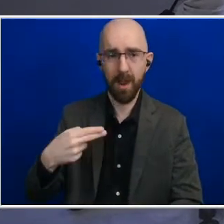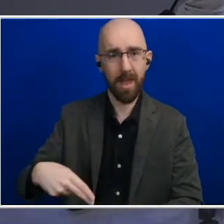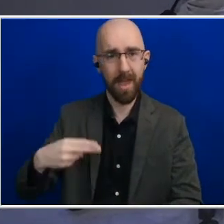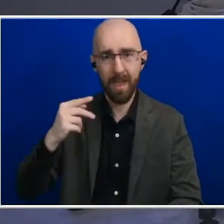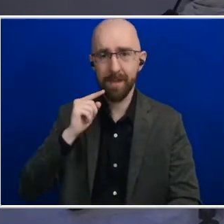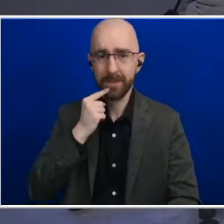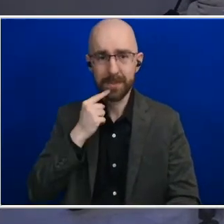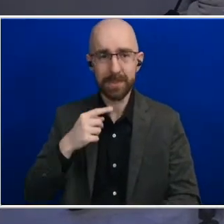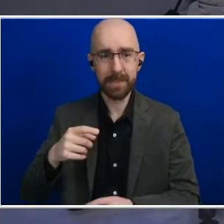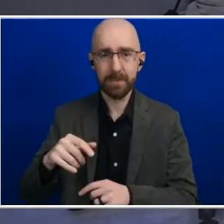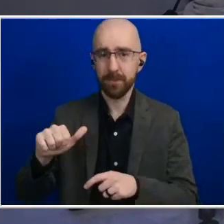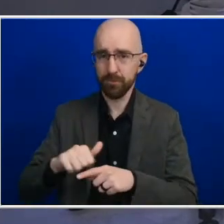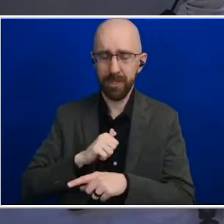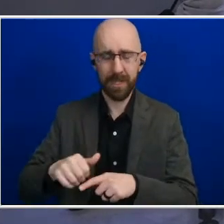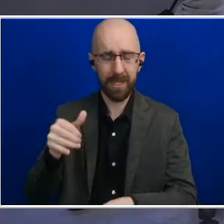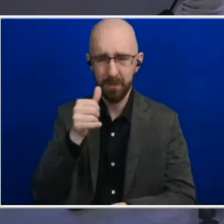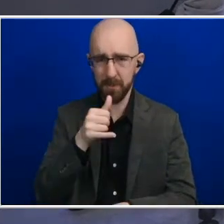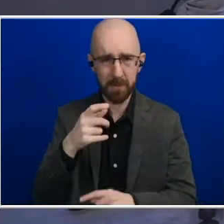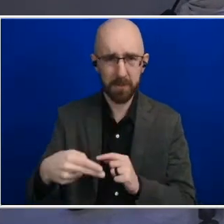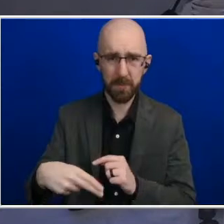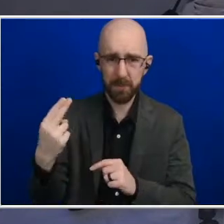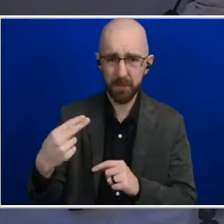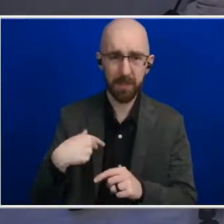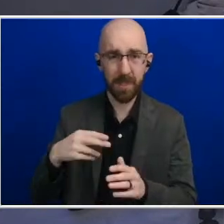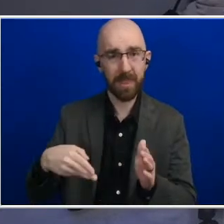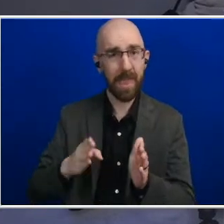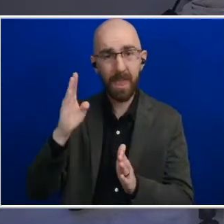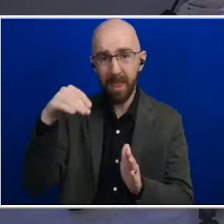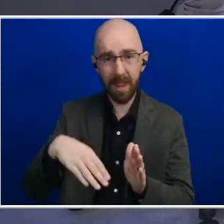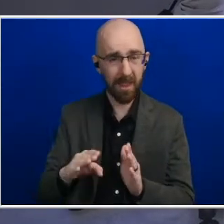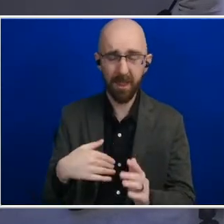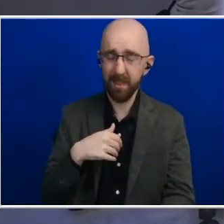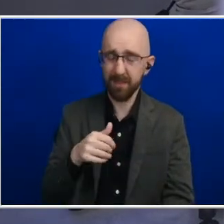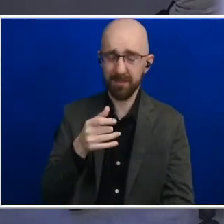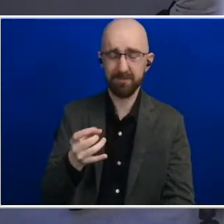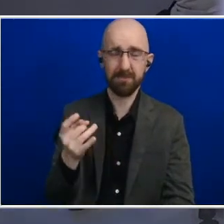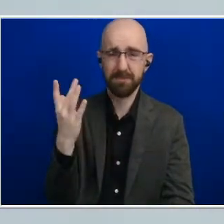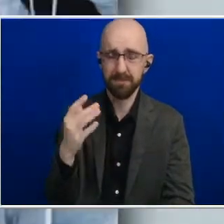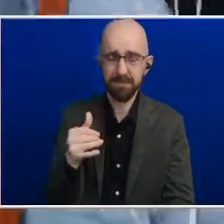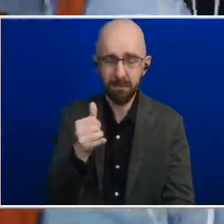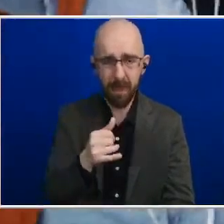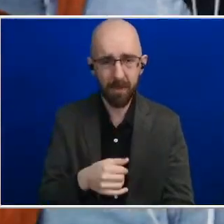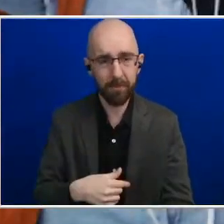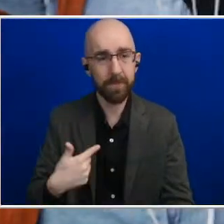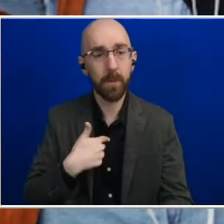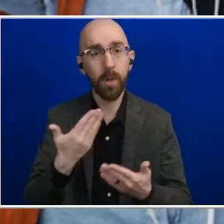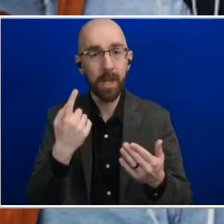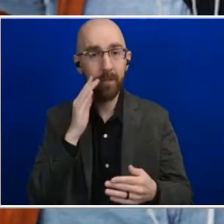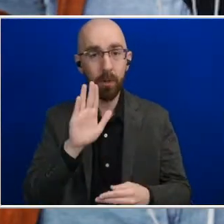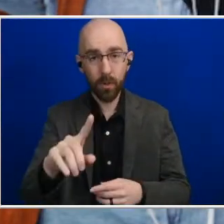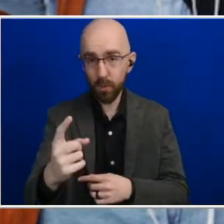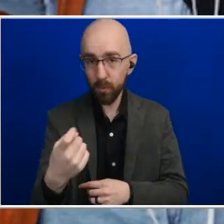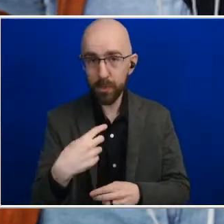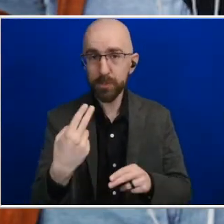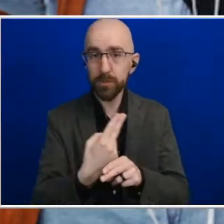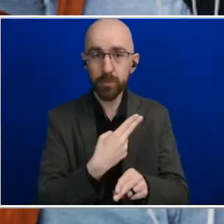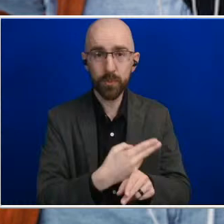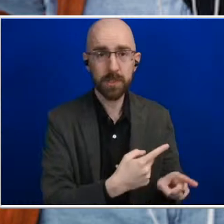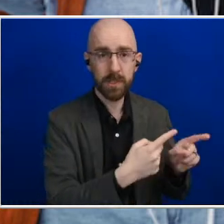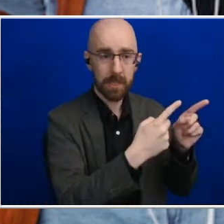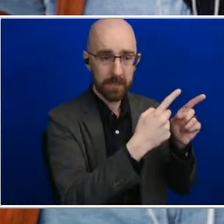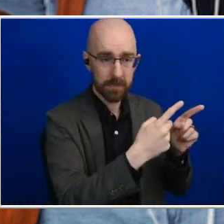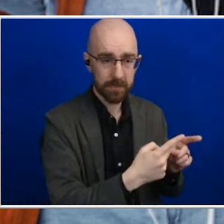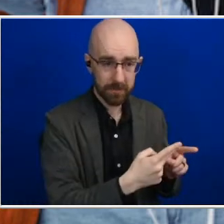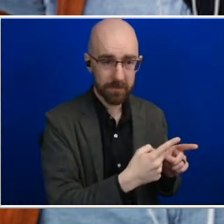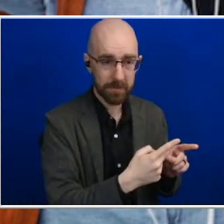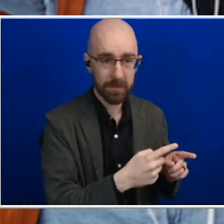hills. Holy cow, hitting hills. All right, we are here to answer your questions. Send them using the links on your screen, YouTube, Facebook, or email